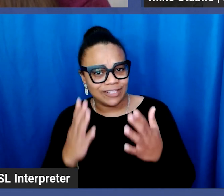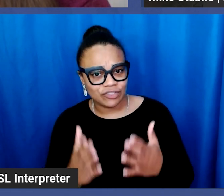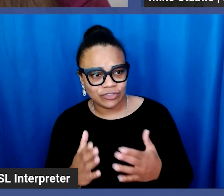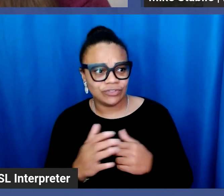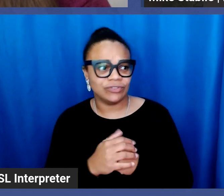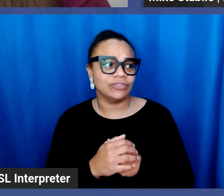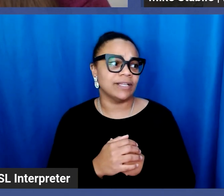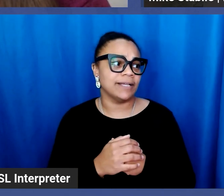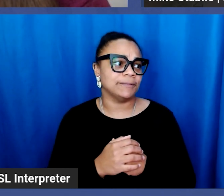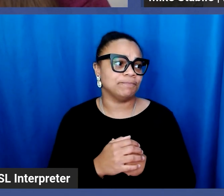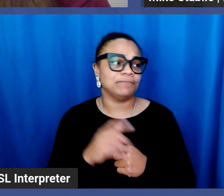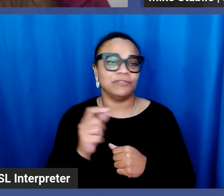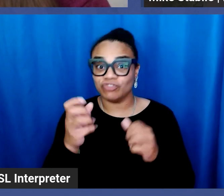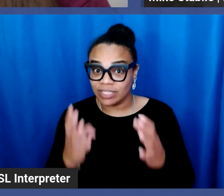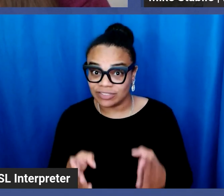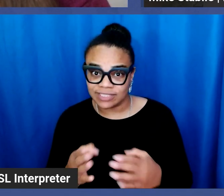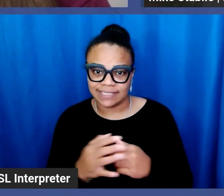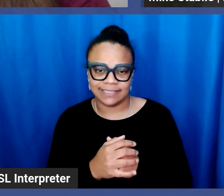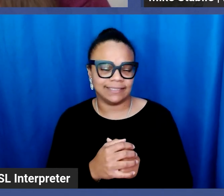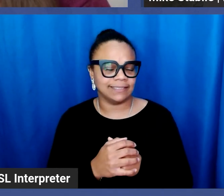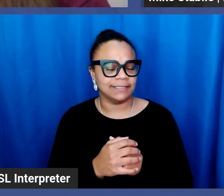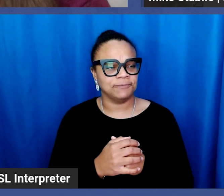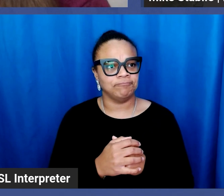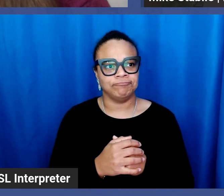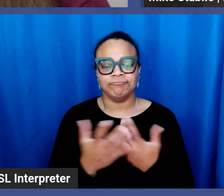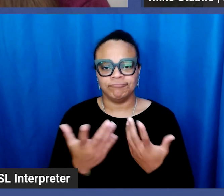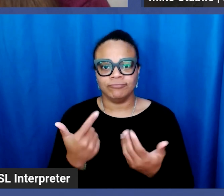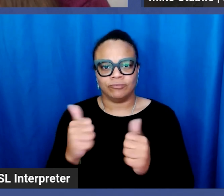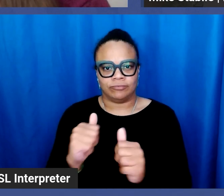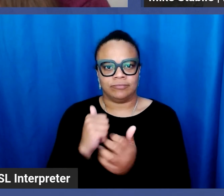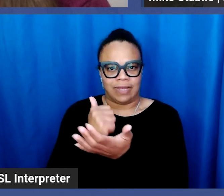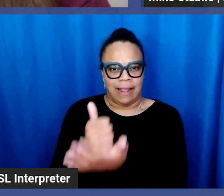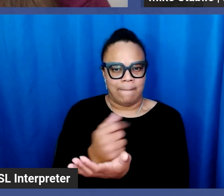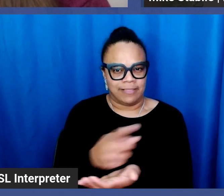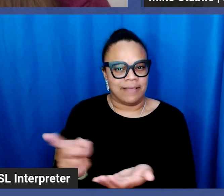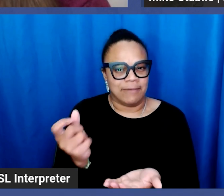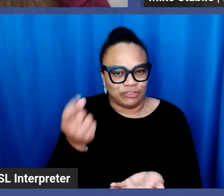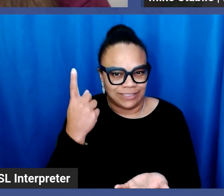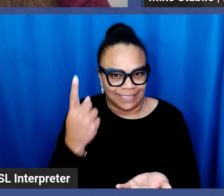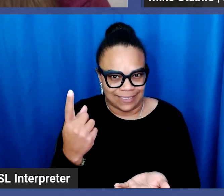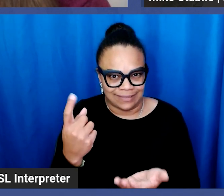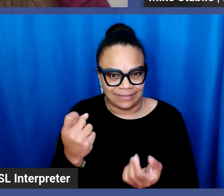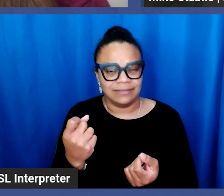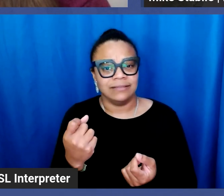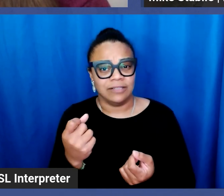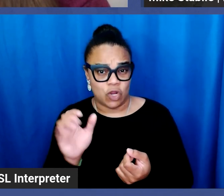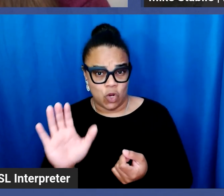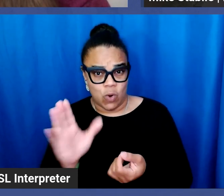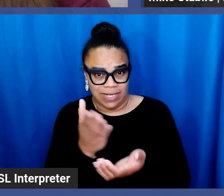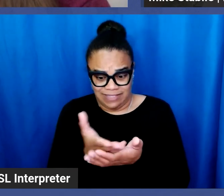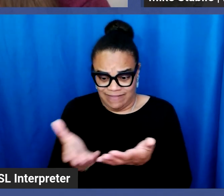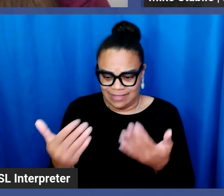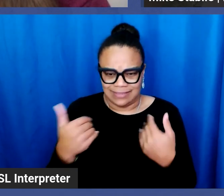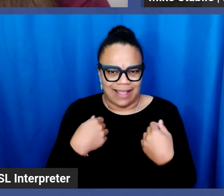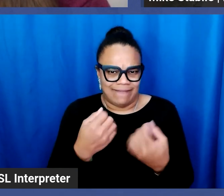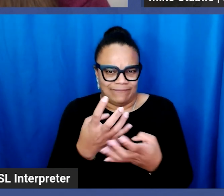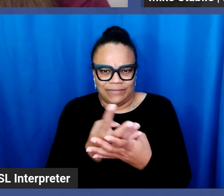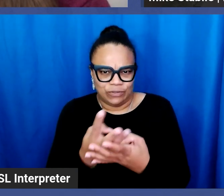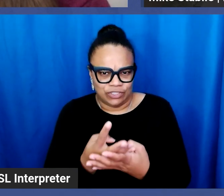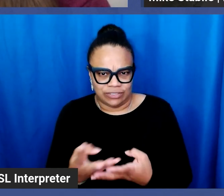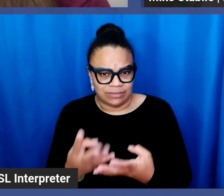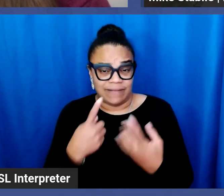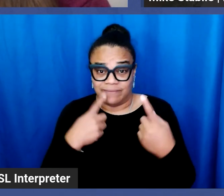conversations with judges, to help them understand that, like, listen, filters exist on your device. They are super